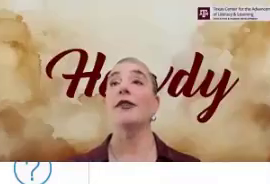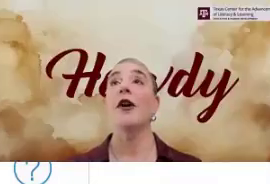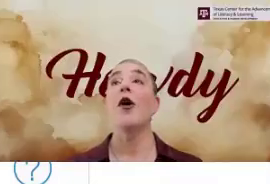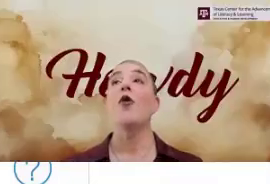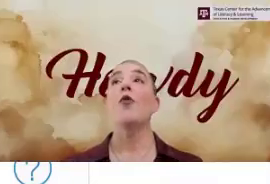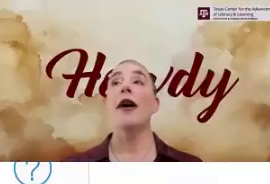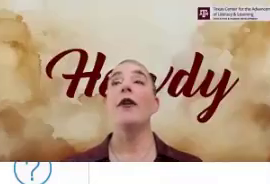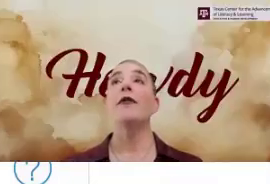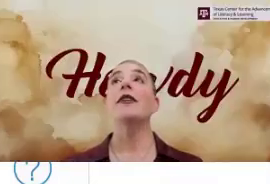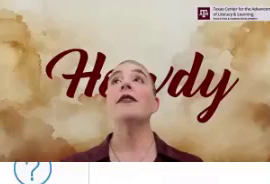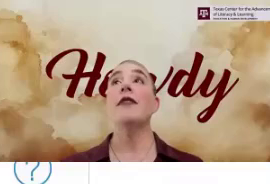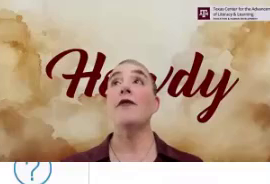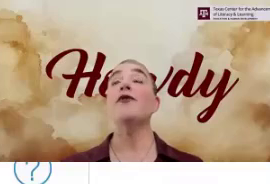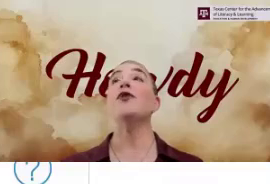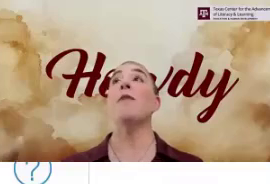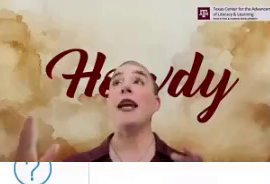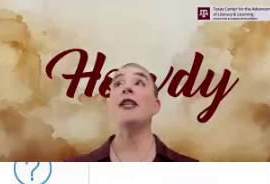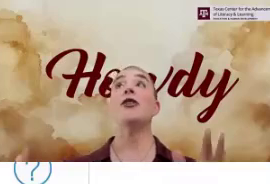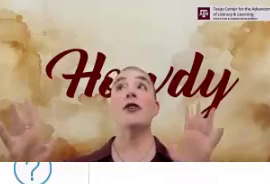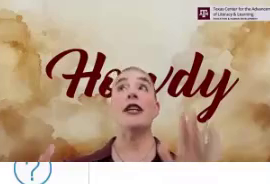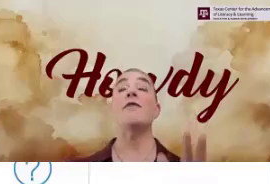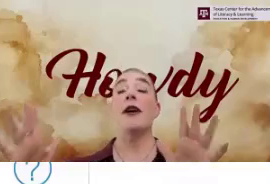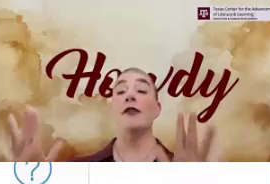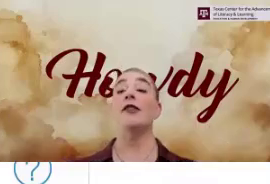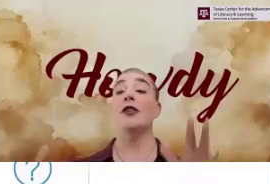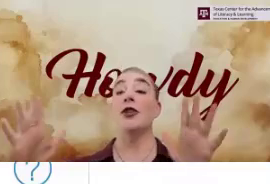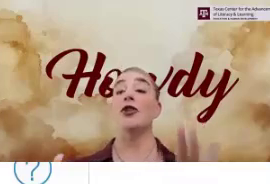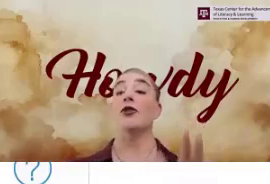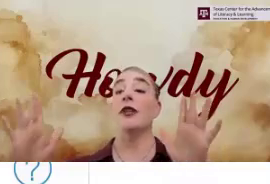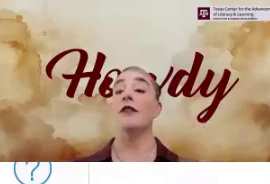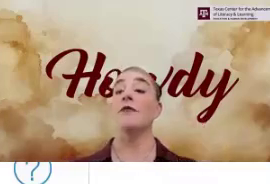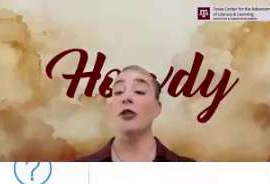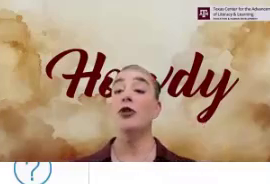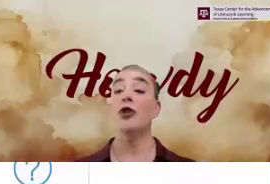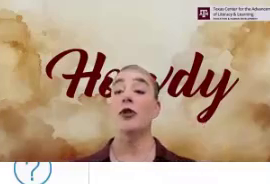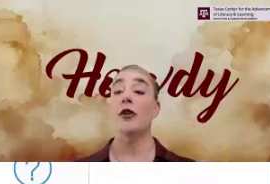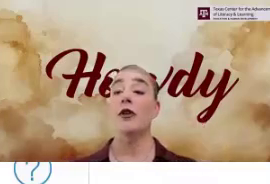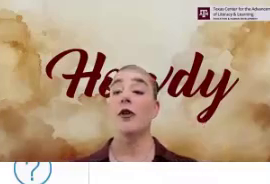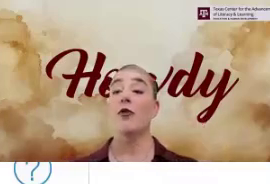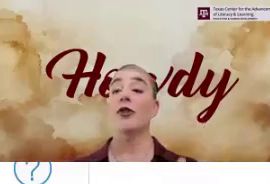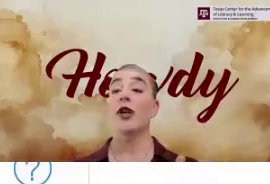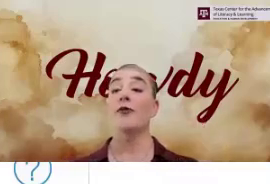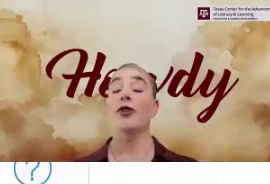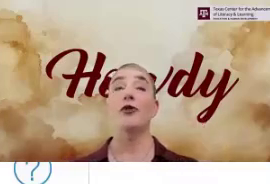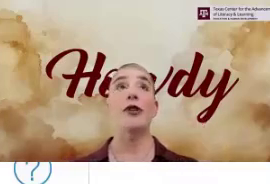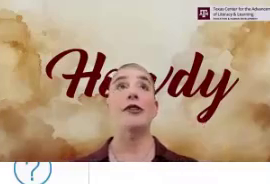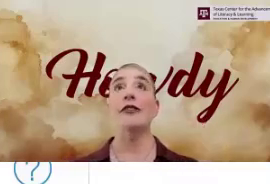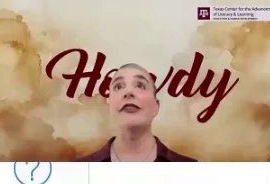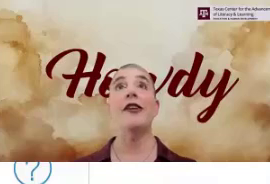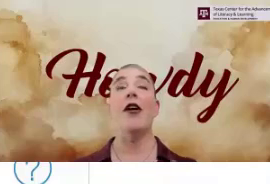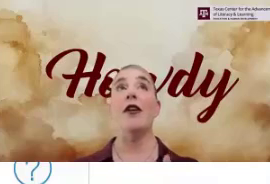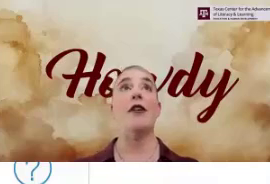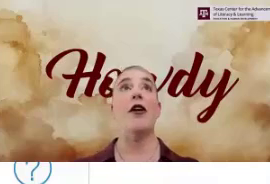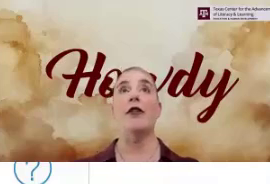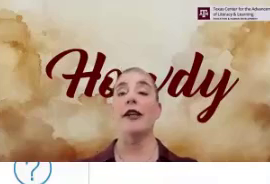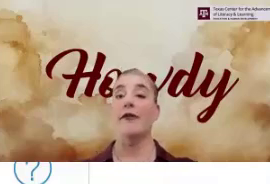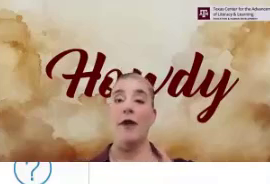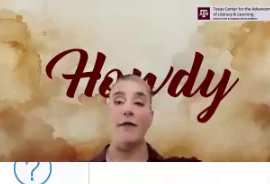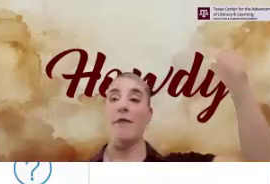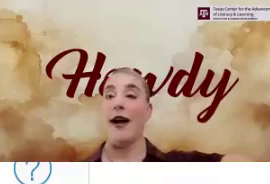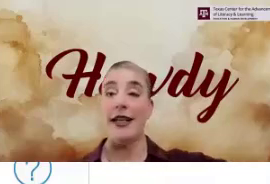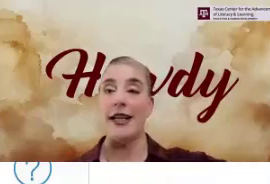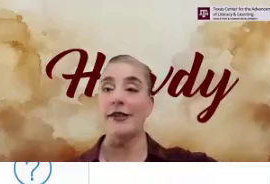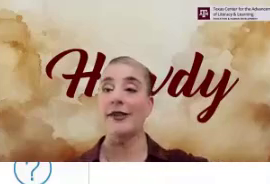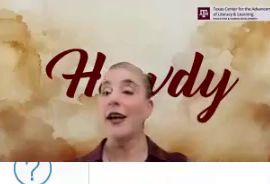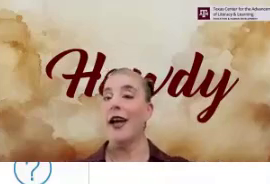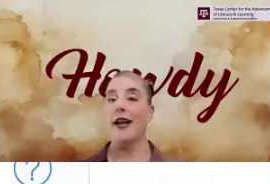email has, well, if you make your email signature an image, which I Okay. just recently saw on a colleague of